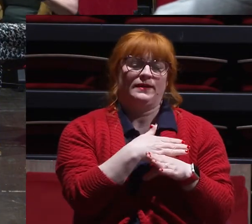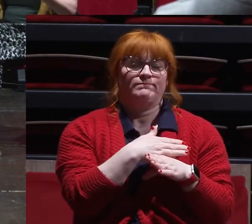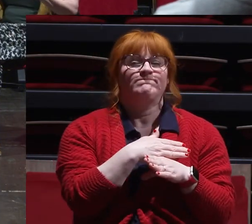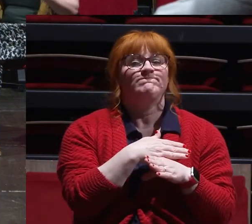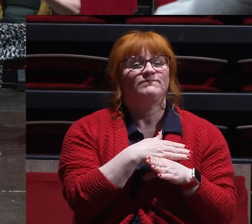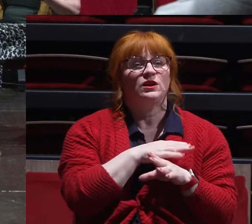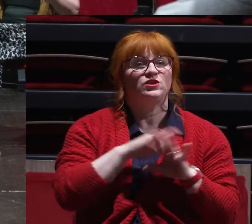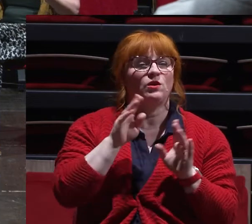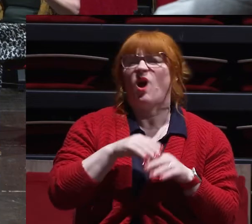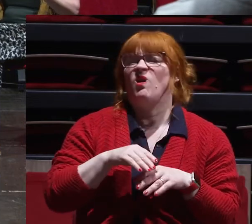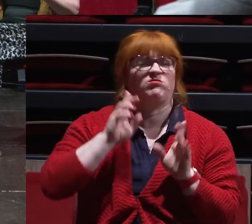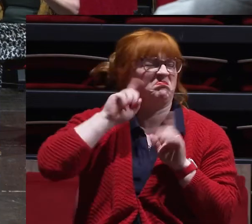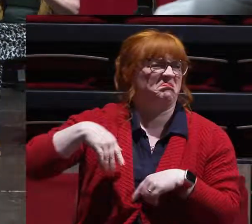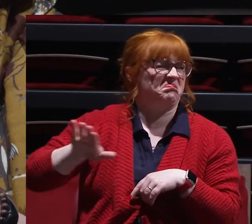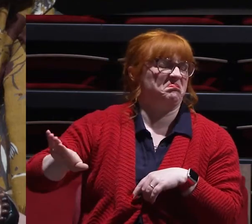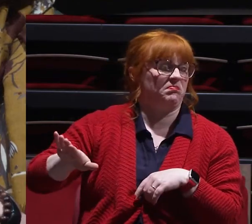they're like, this isn't working,